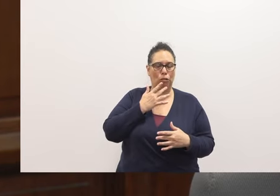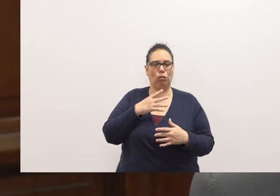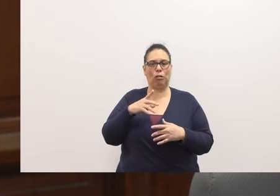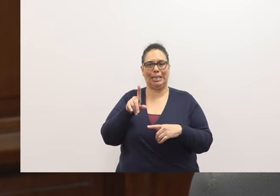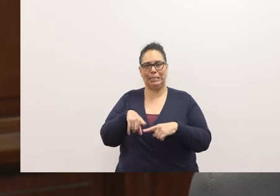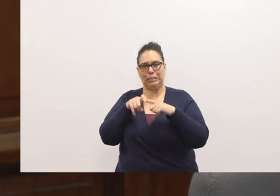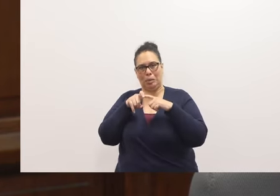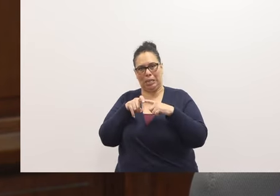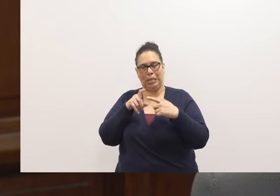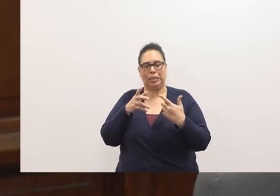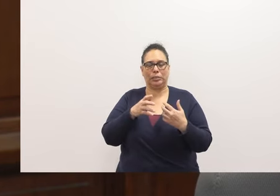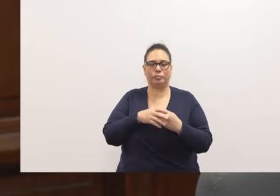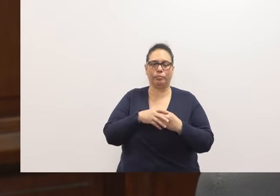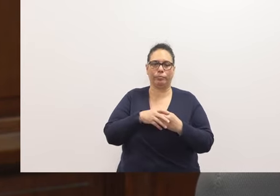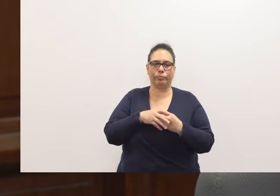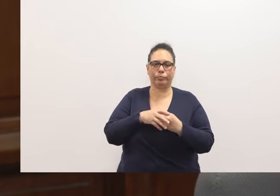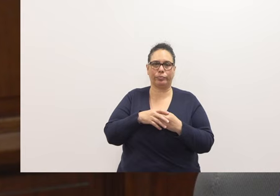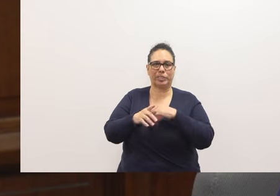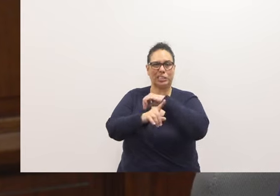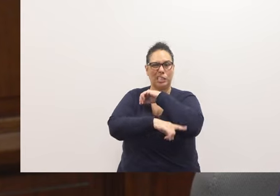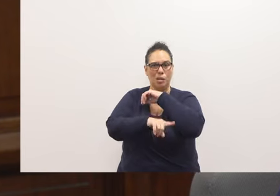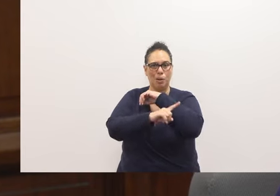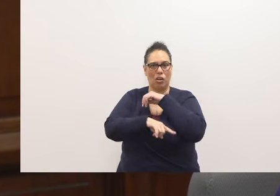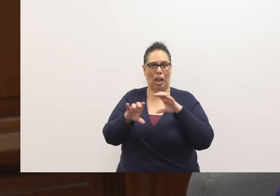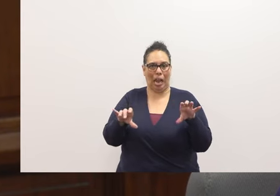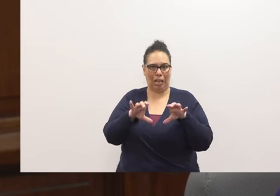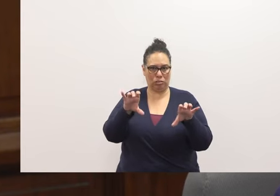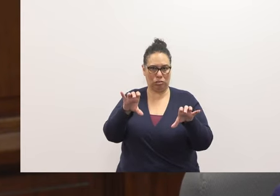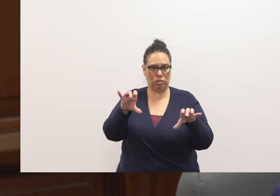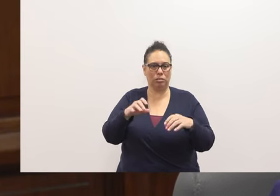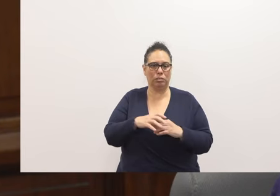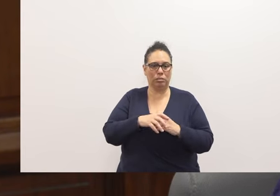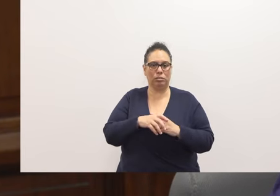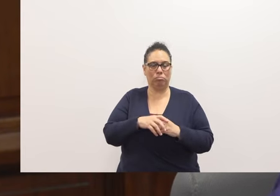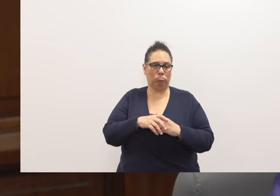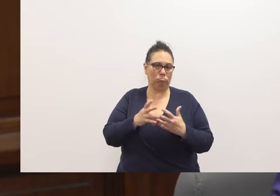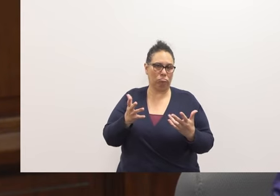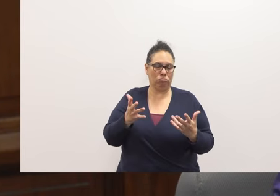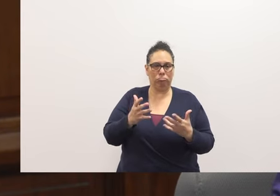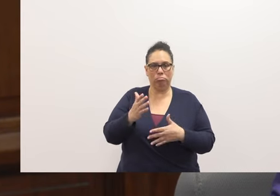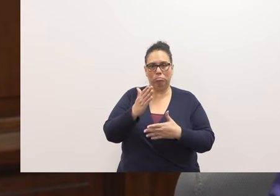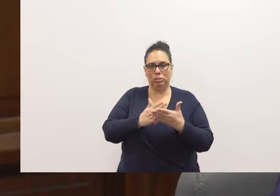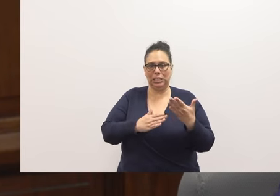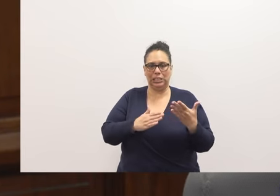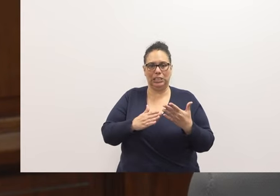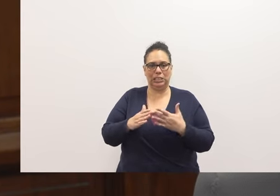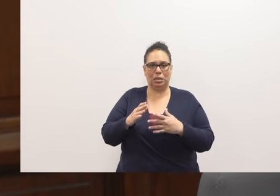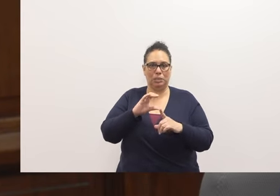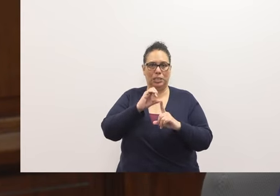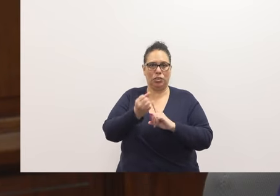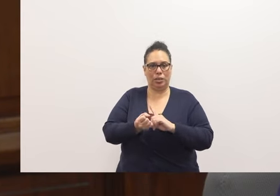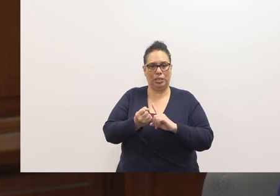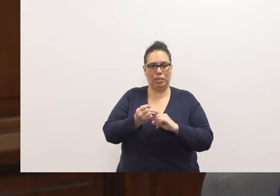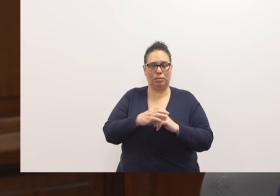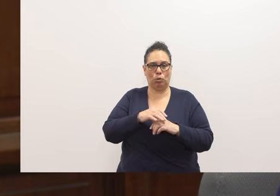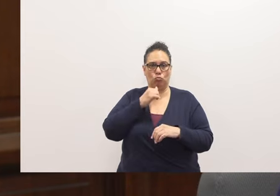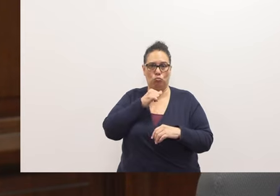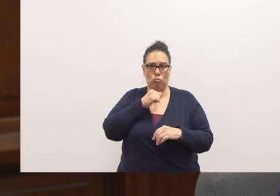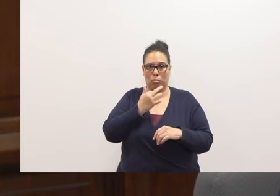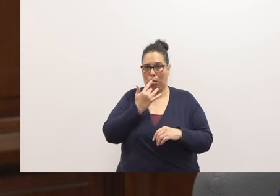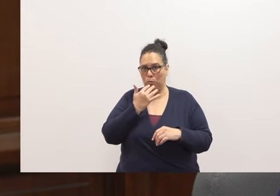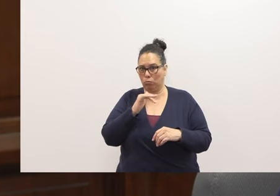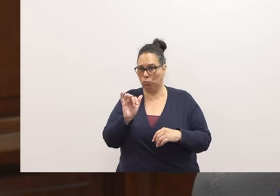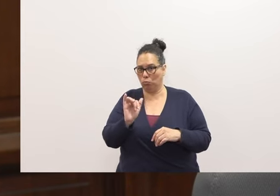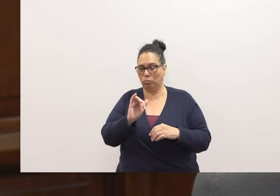disproportionate number of disciplinary actions taken, and in some cases, Girls of color, right,